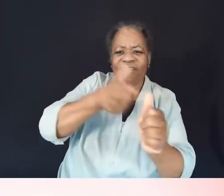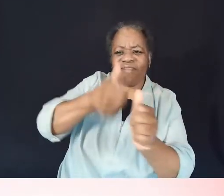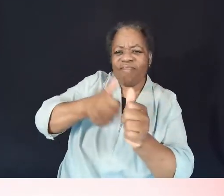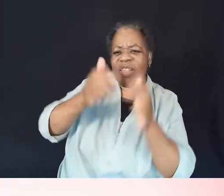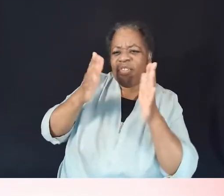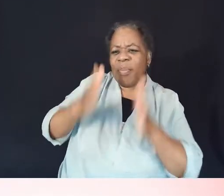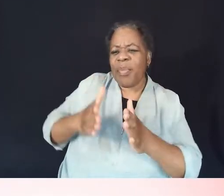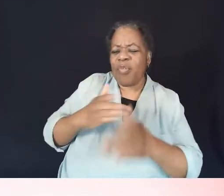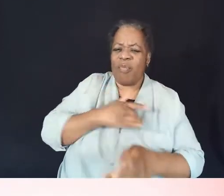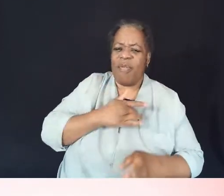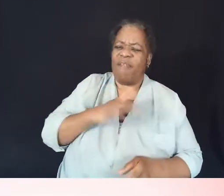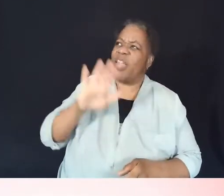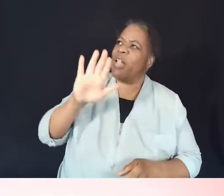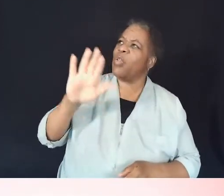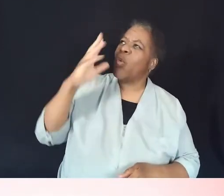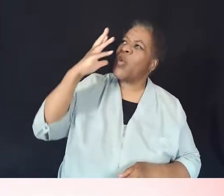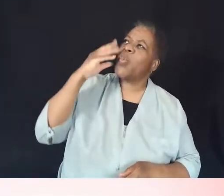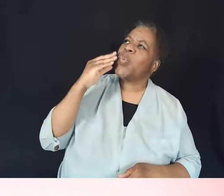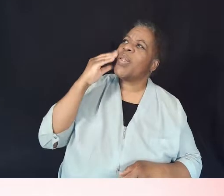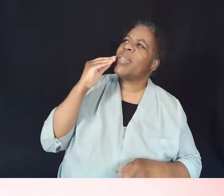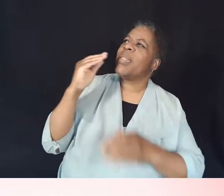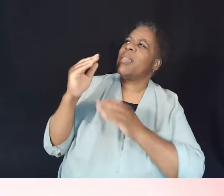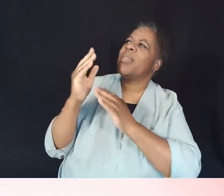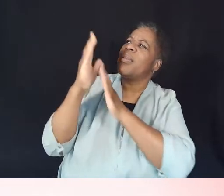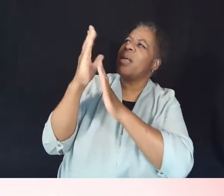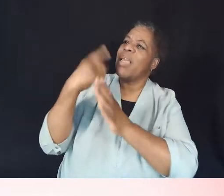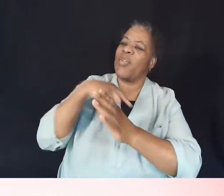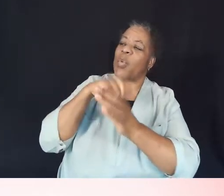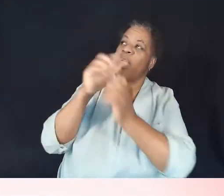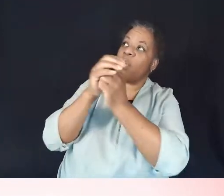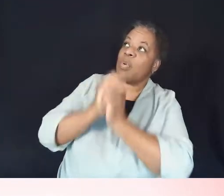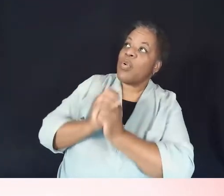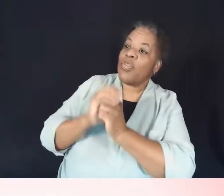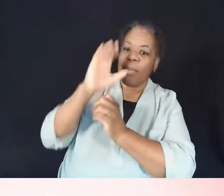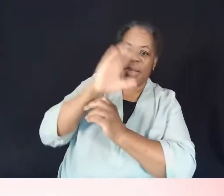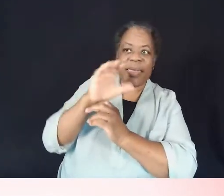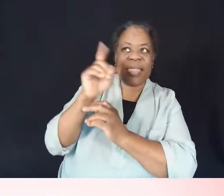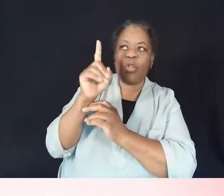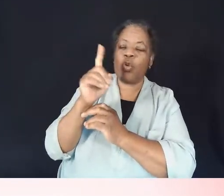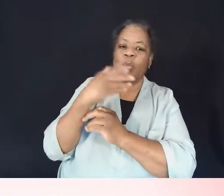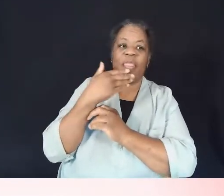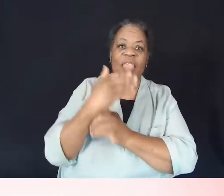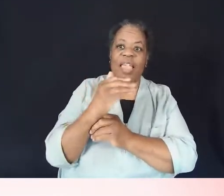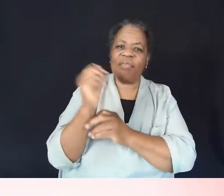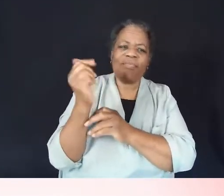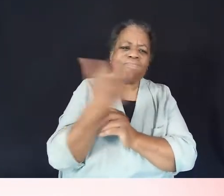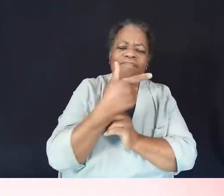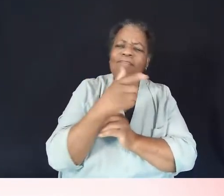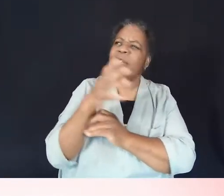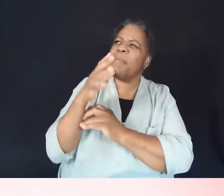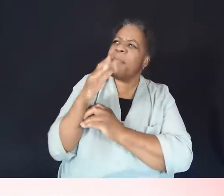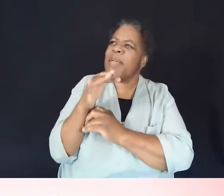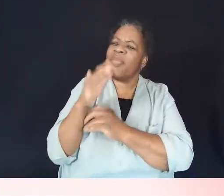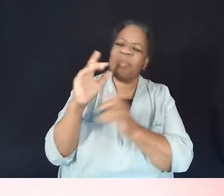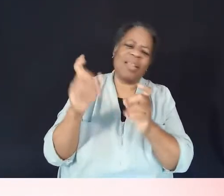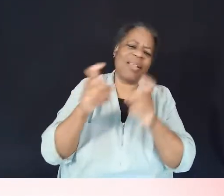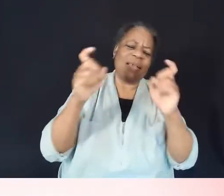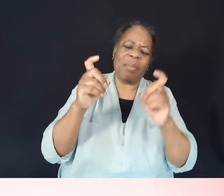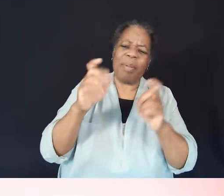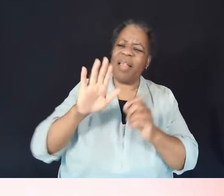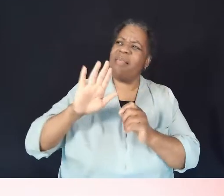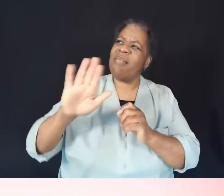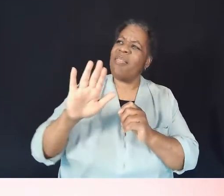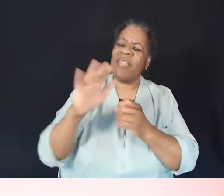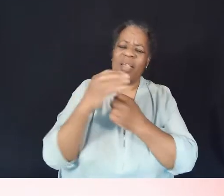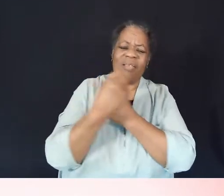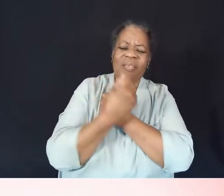presence as we worship and seek you together. I thank you for the mothers we celebrate today, for the tremendous love and sacrifice they